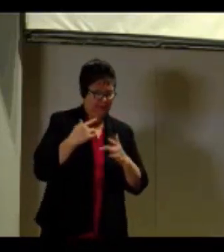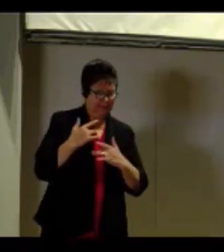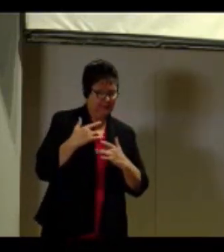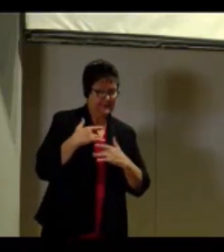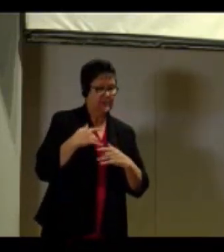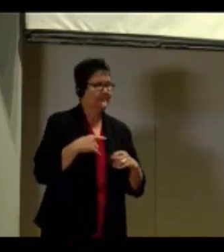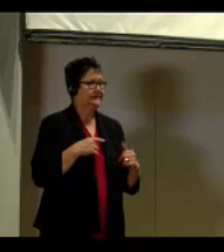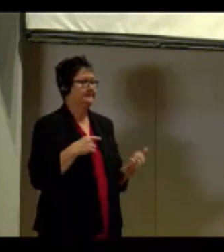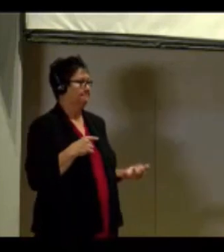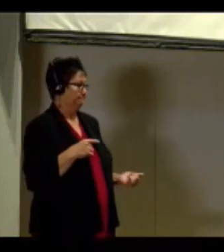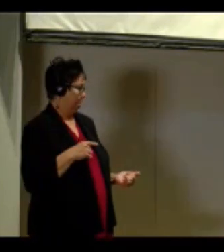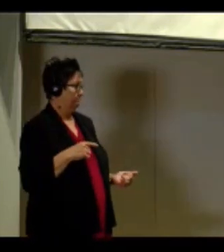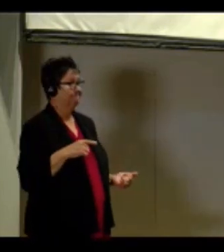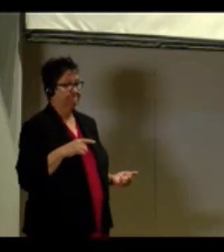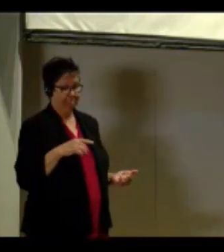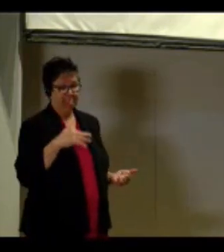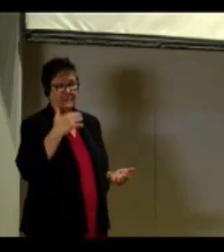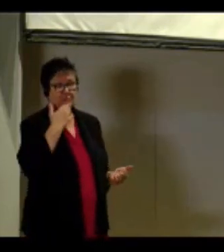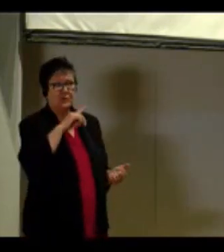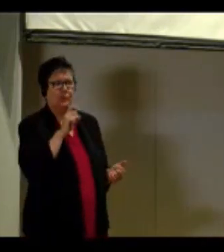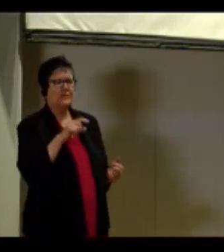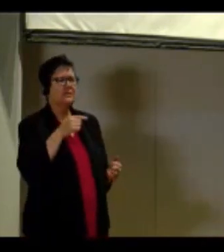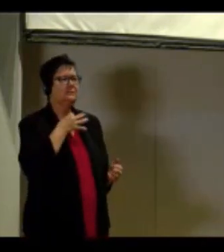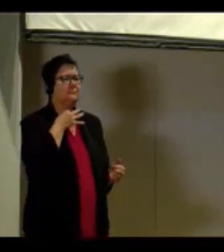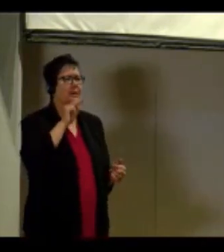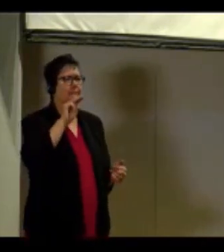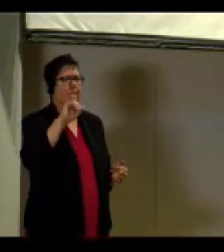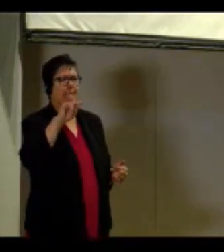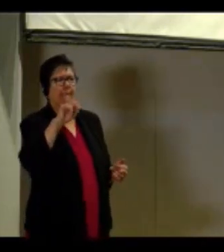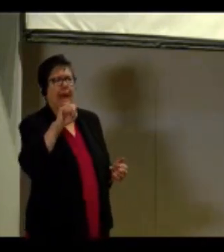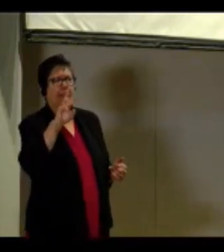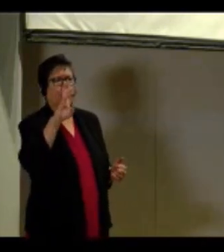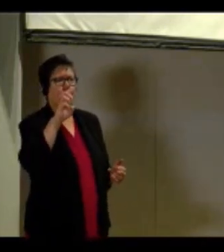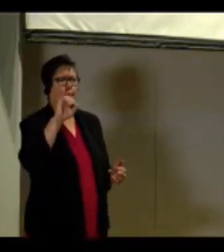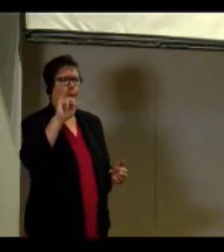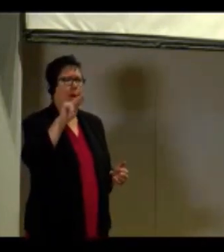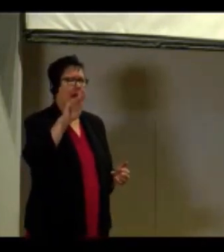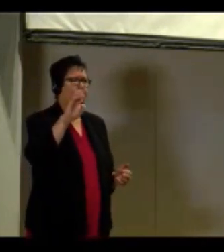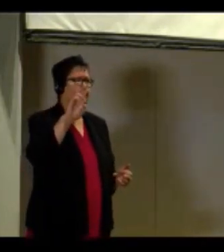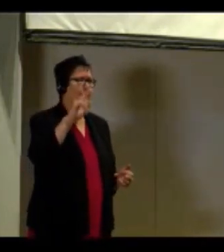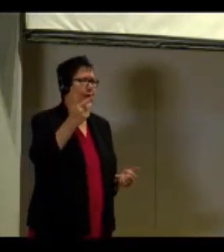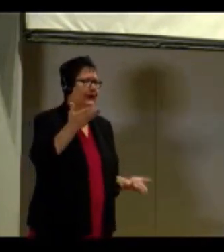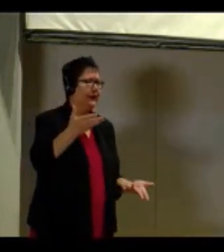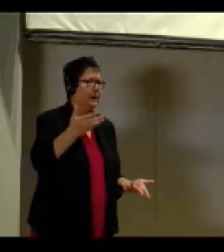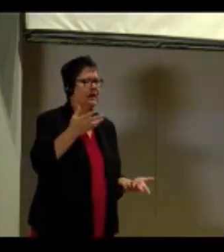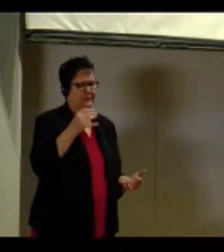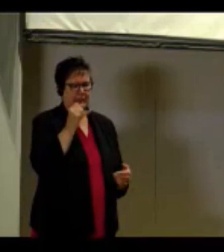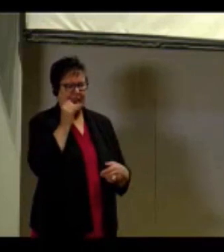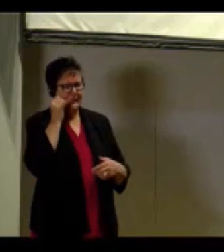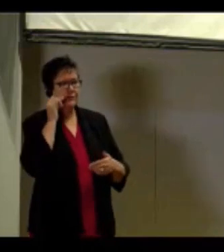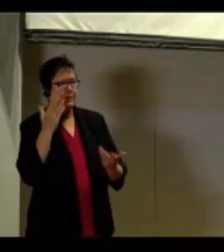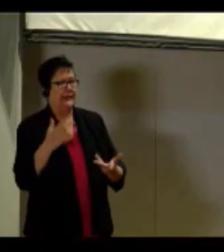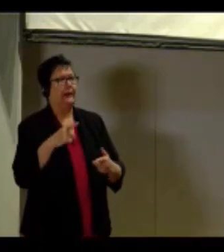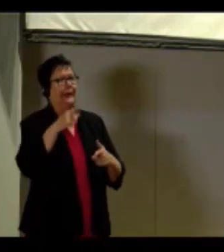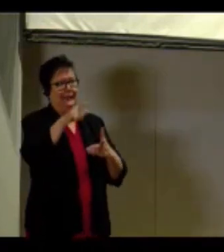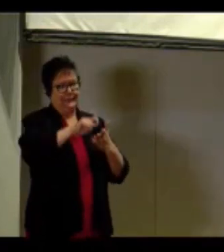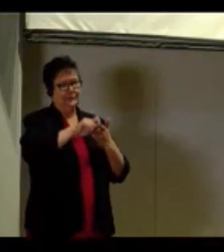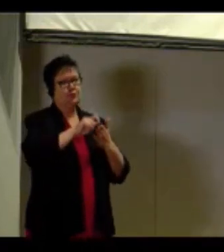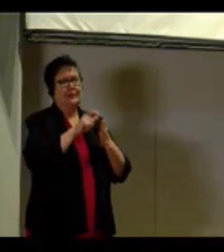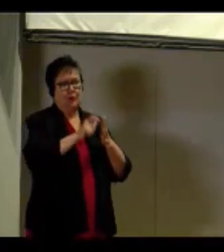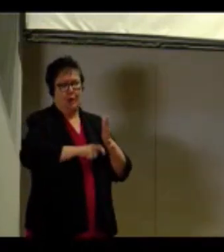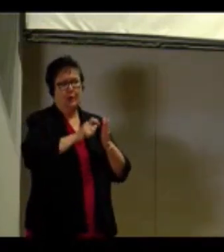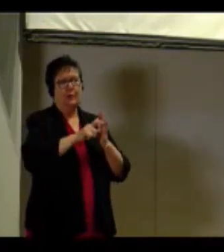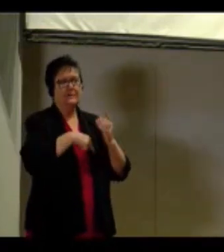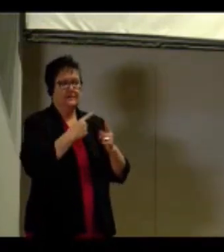That's a really good question. And is Mike Weinberg here? Oh, he was here yesterday. He's written several articles